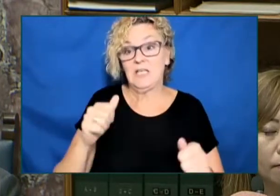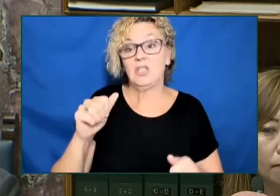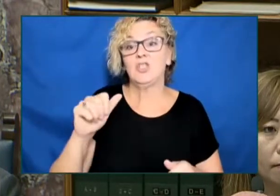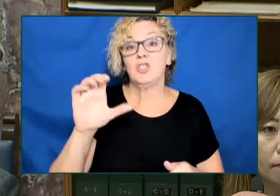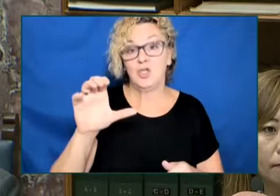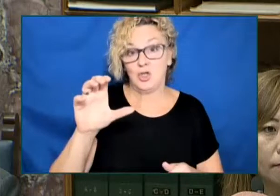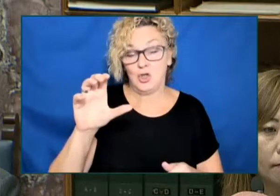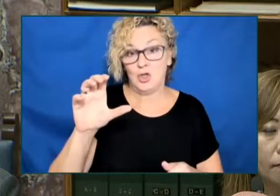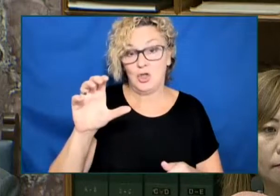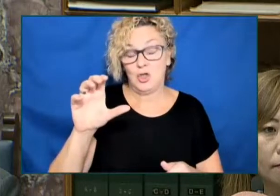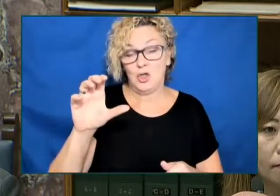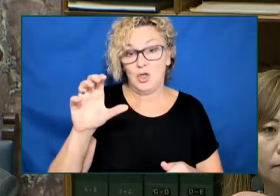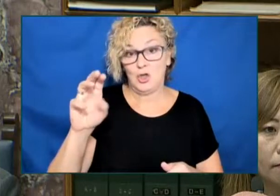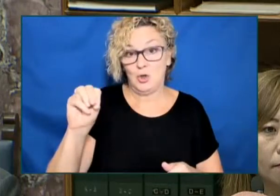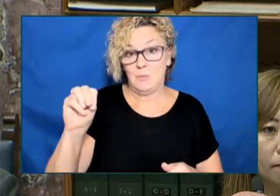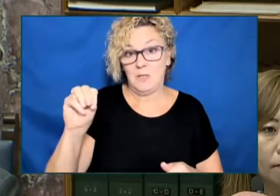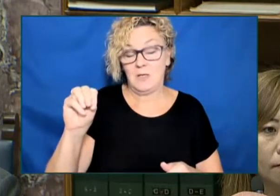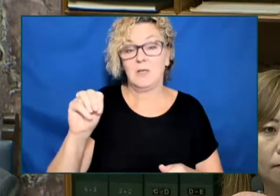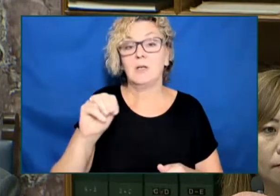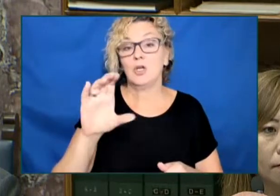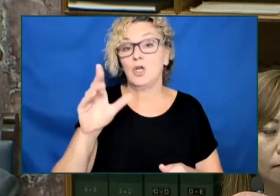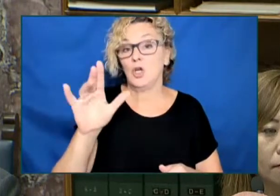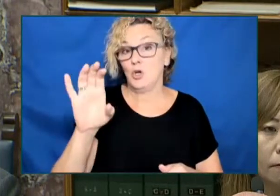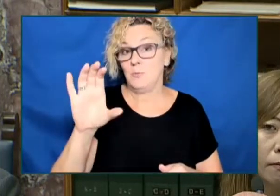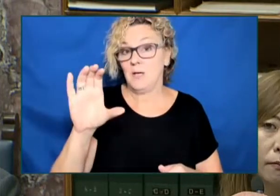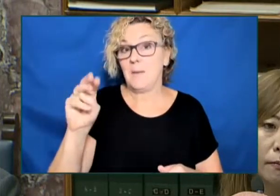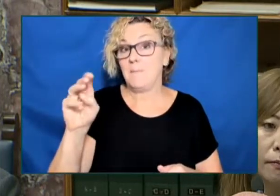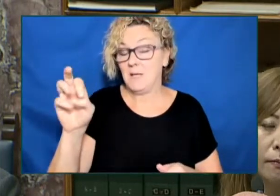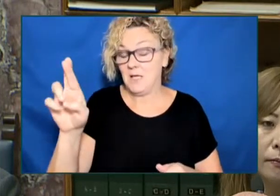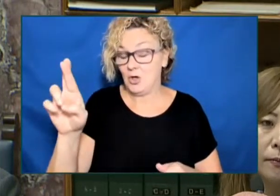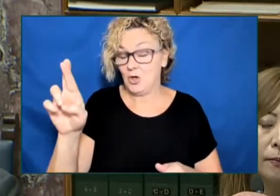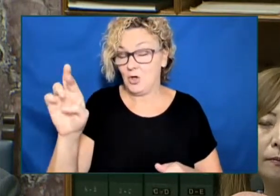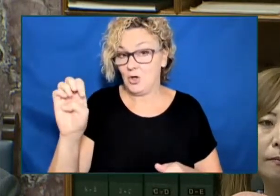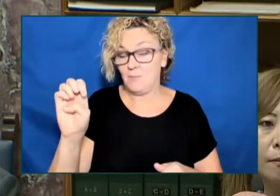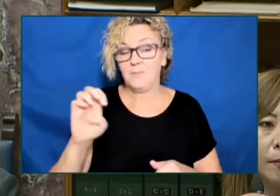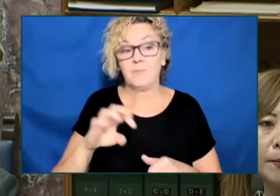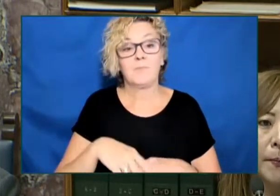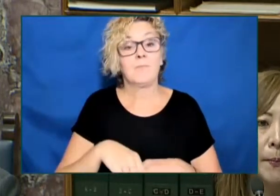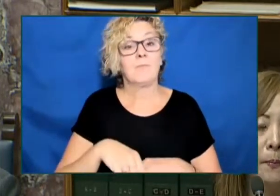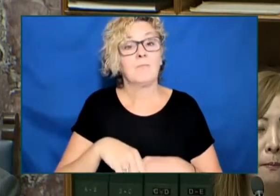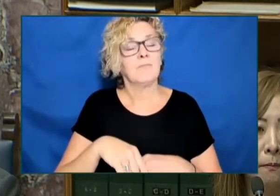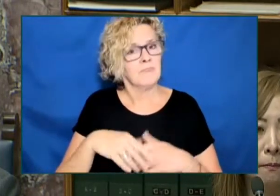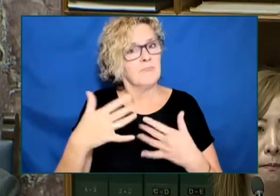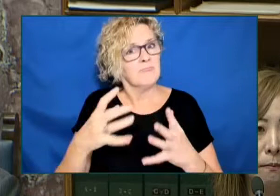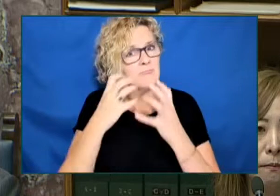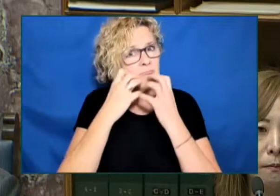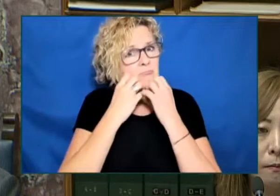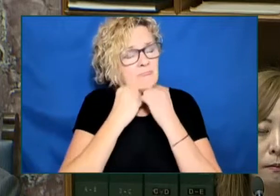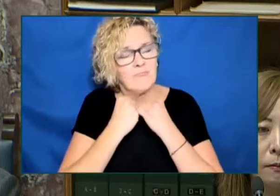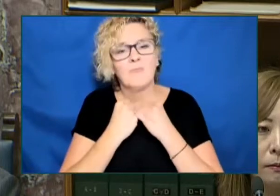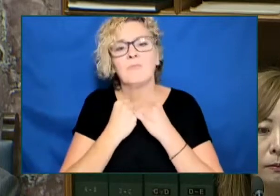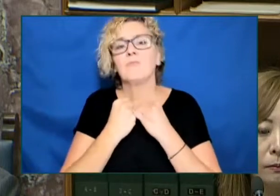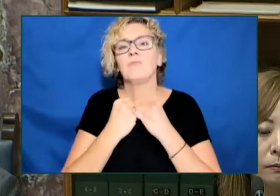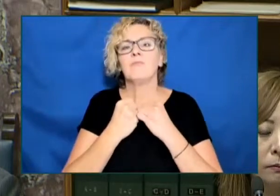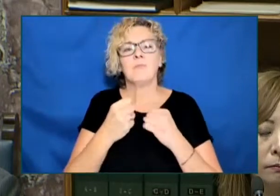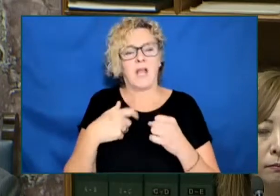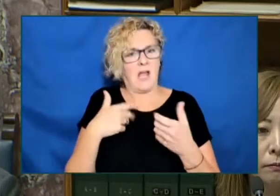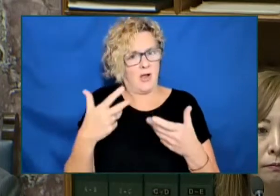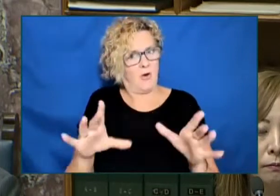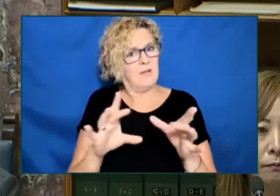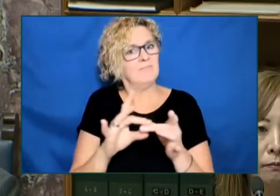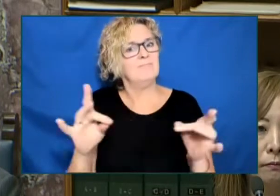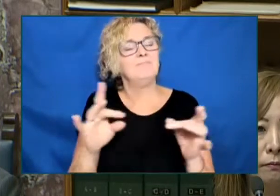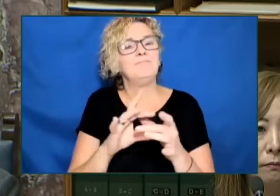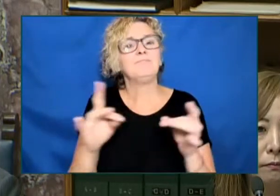not happening in this province. And I mean, I have mentioned in the media that I felt that some of the information